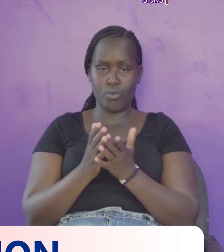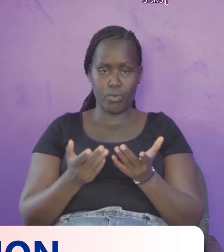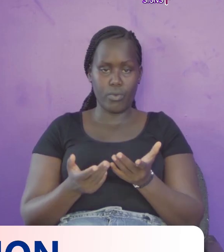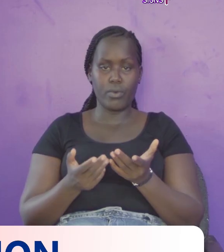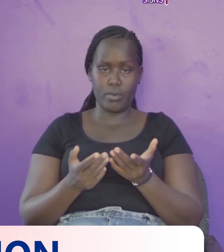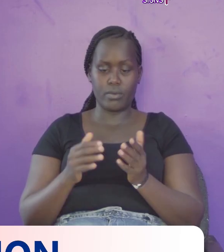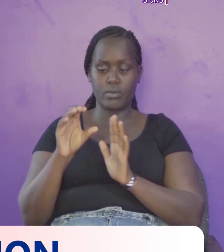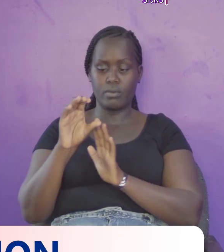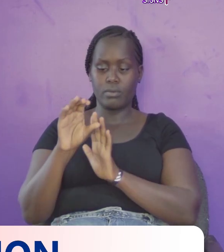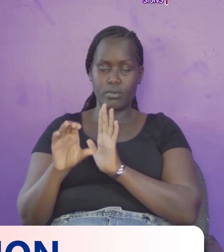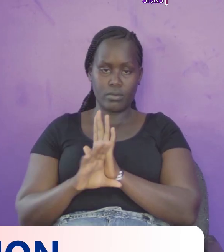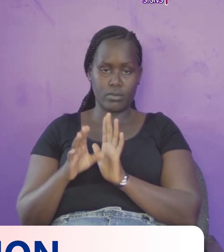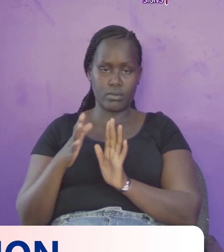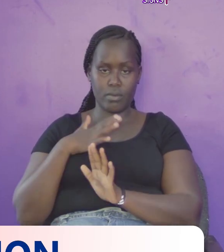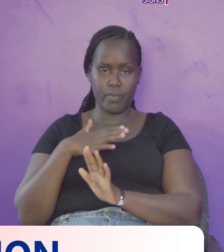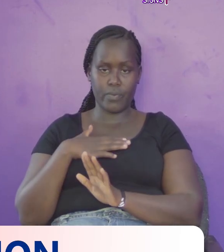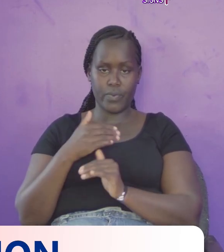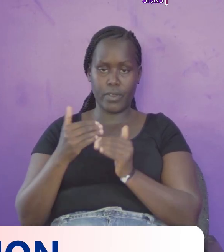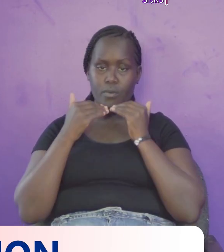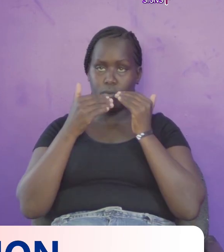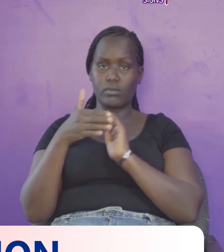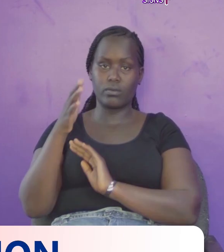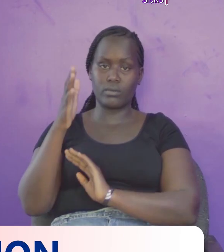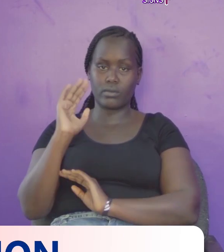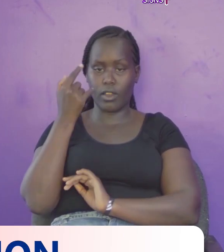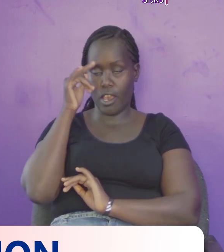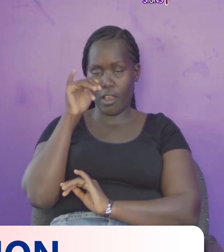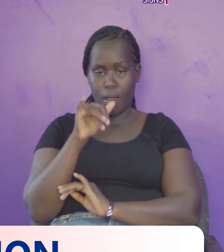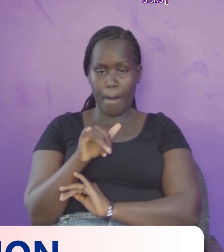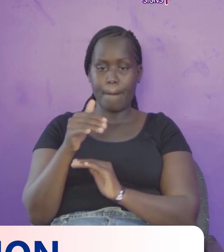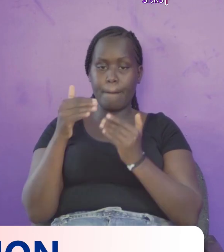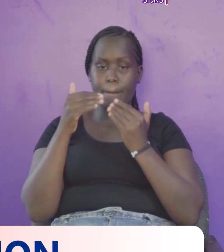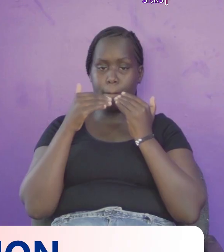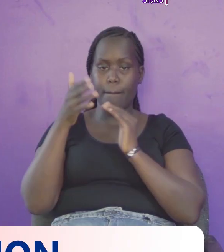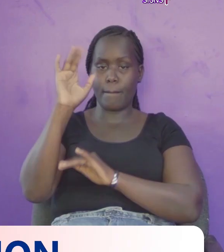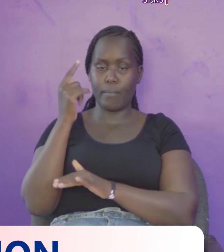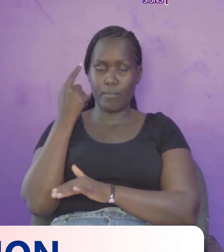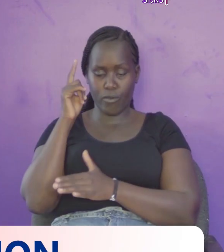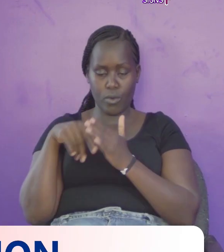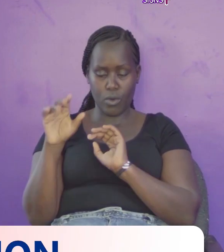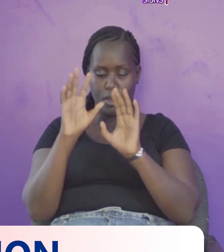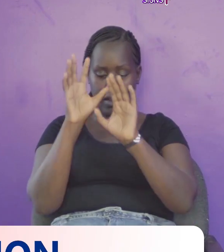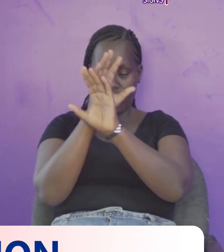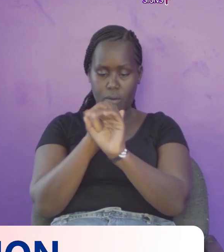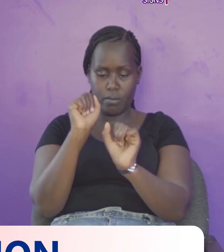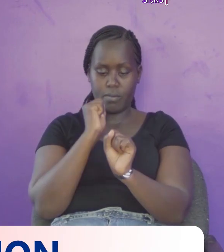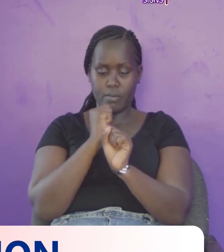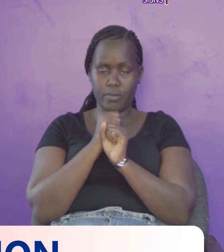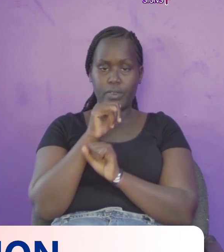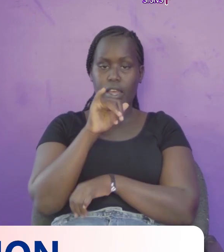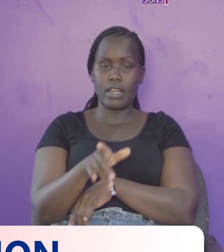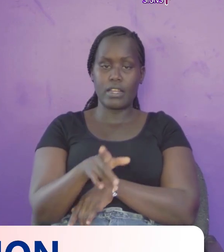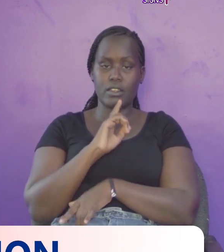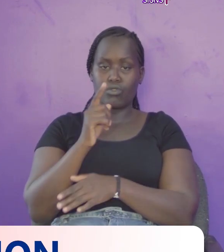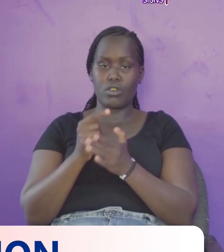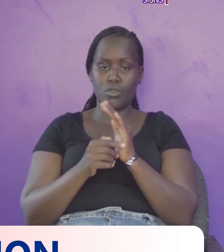robust constitution. We thank God. We really thank God for that, and we thank God for what the president did. Yes. That he made sure that